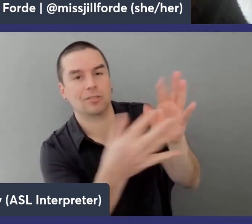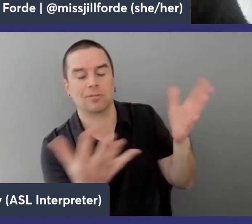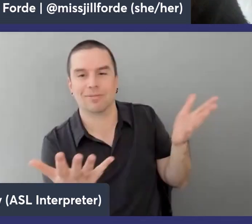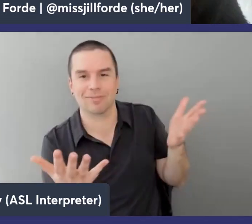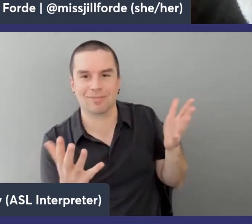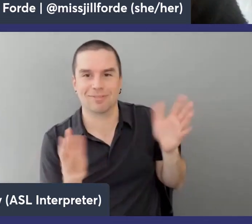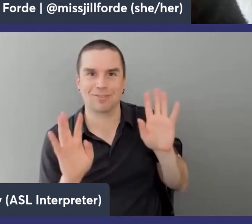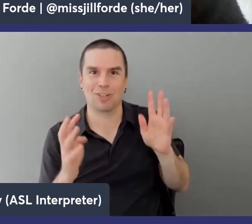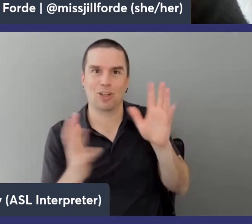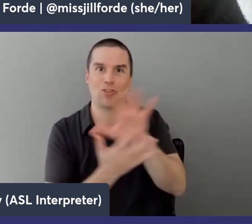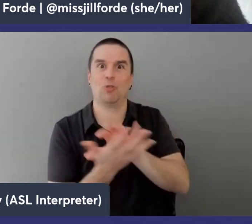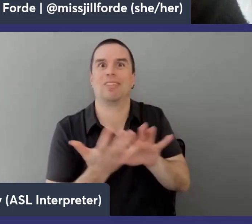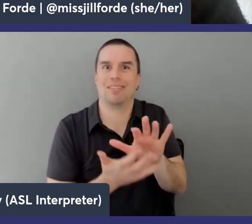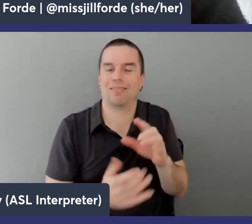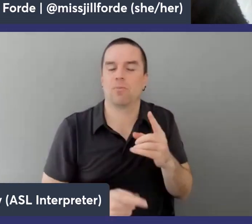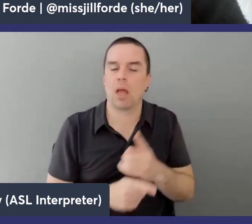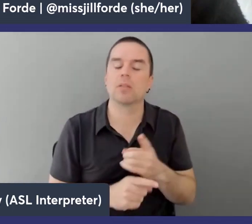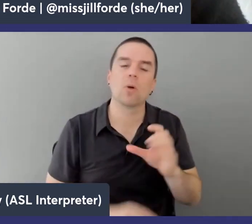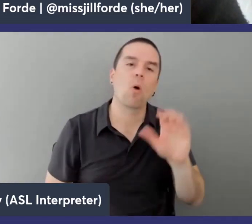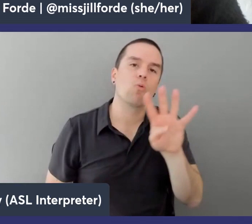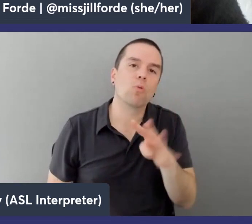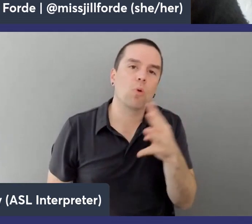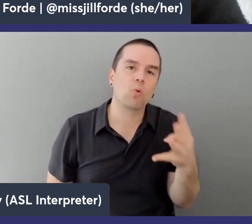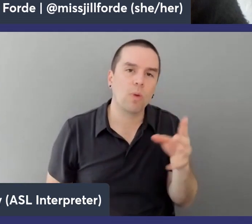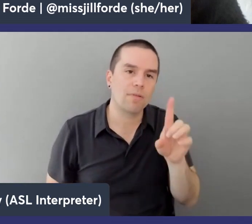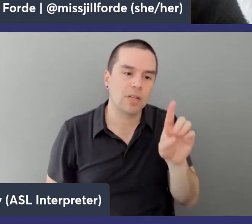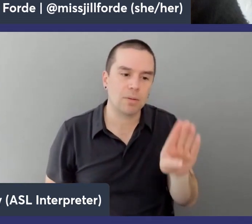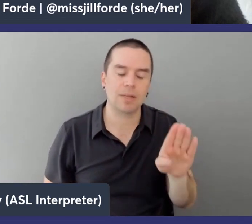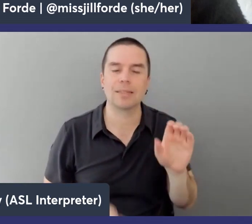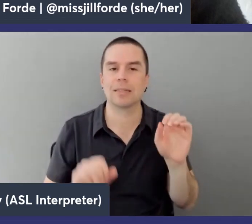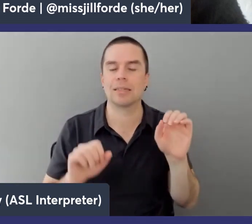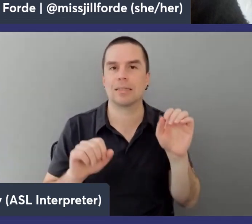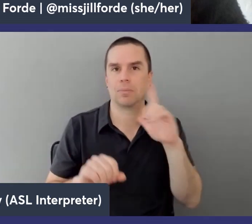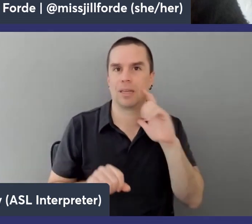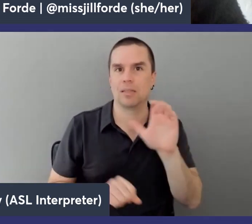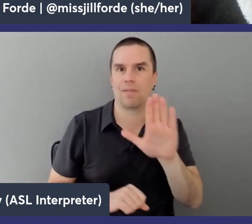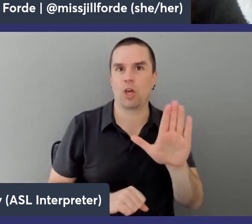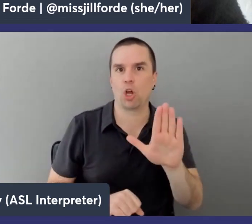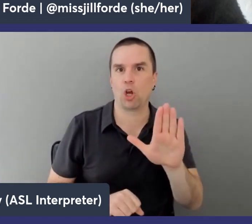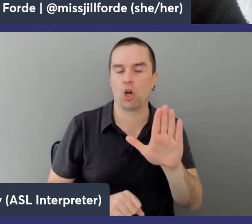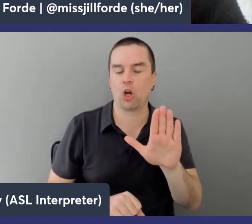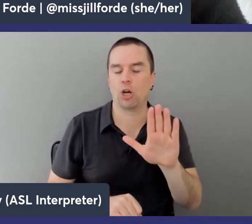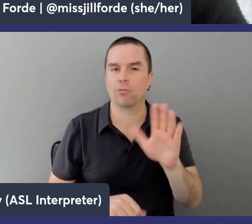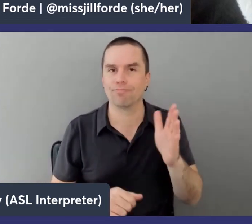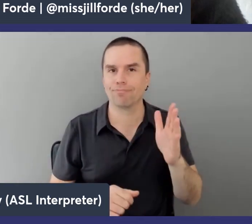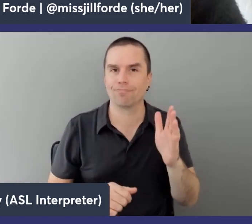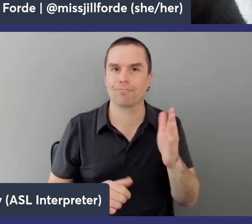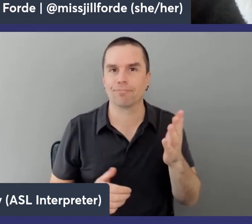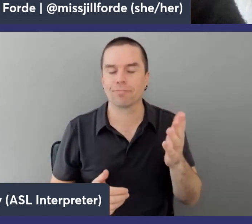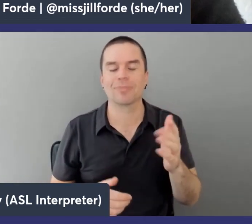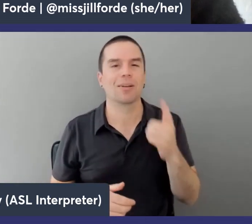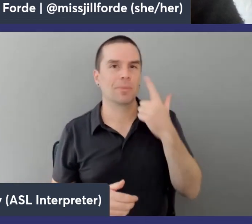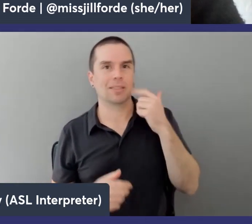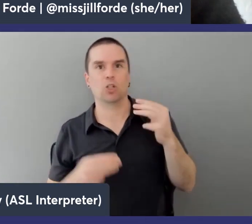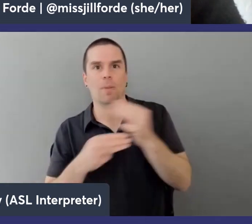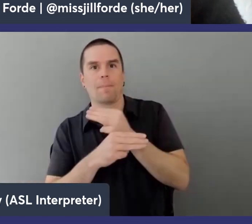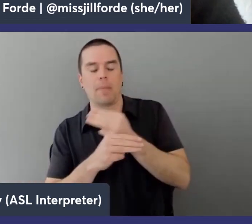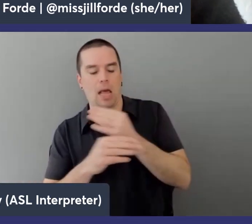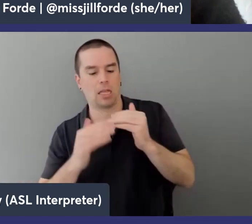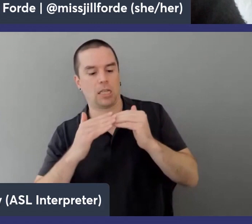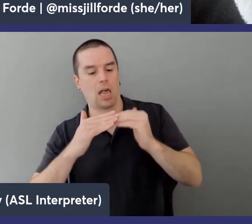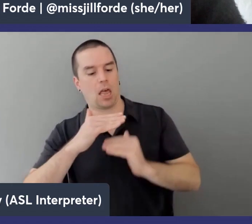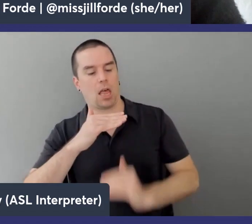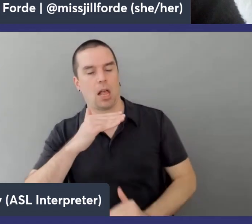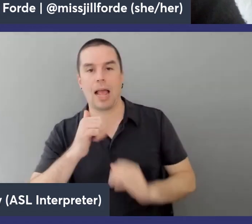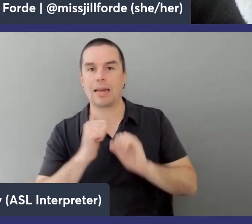questions where graph databases, because of the nature of actually, the math that's underpinning them, as well as how we store the